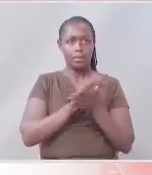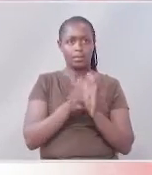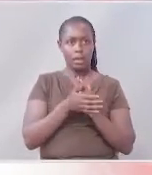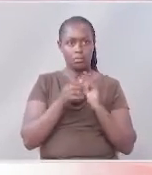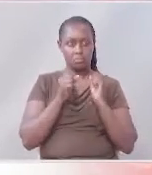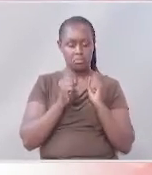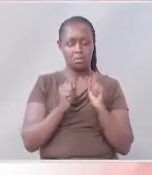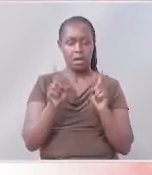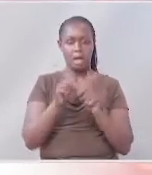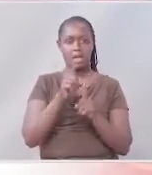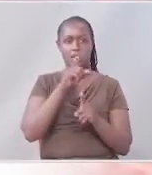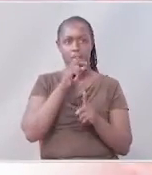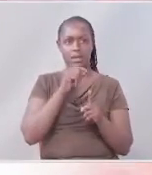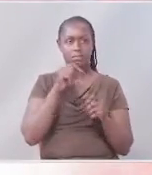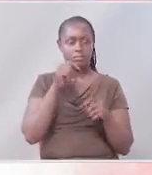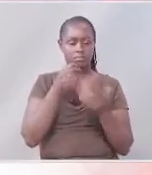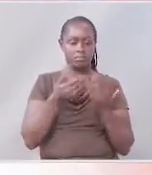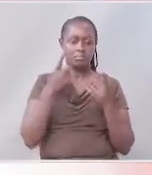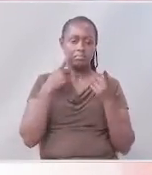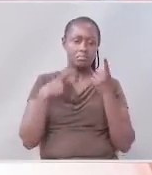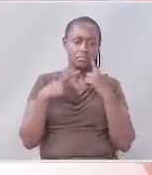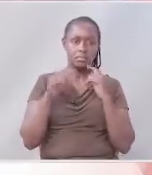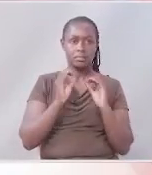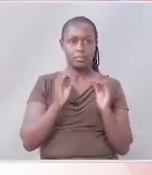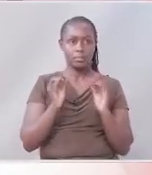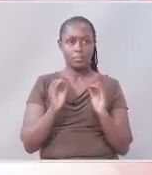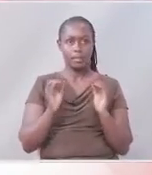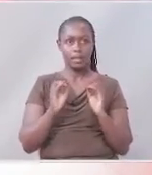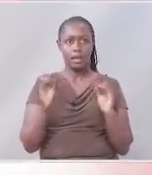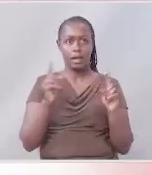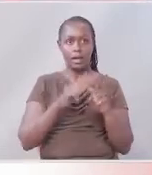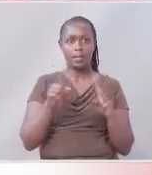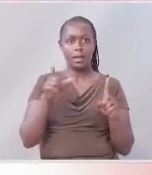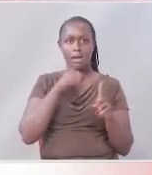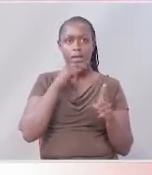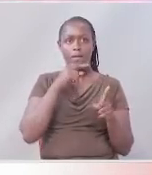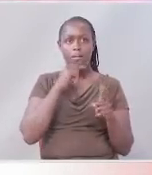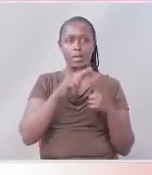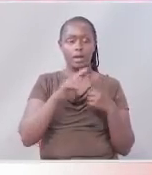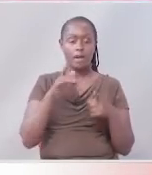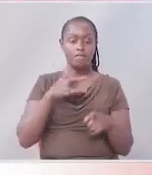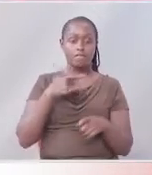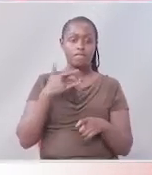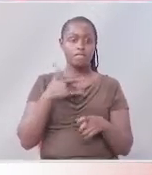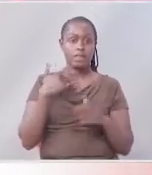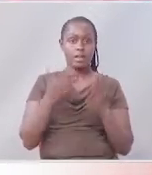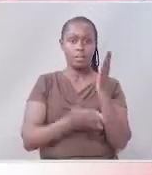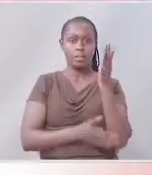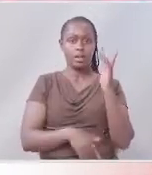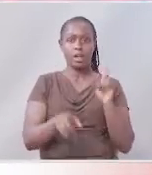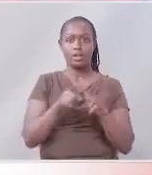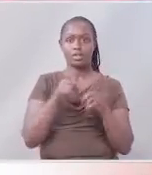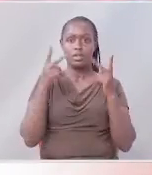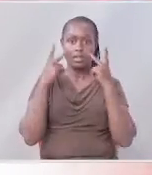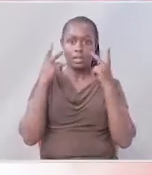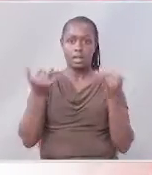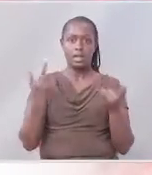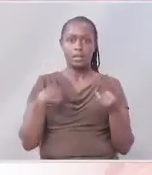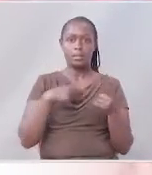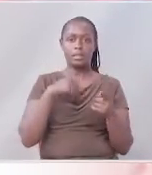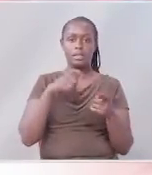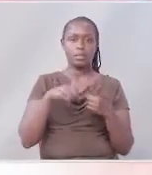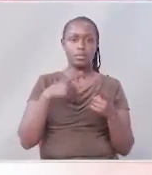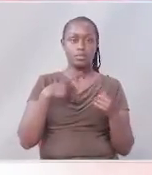mwanaume. Wacha kulia. Haya, kijana amesikia vibaya, anaona sasa sitakiwi